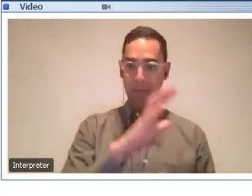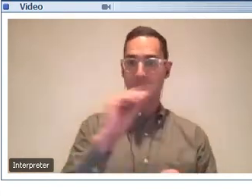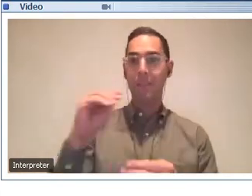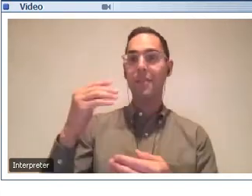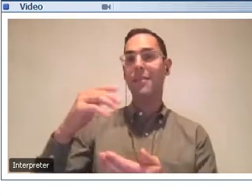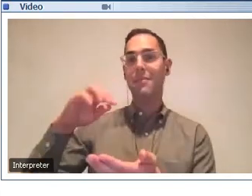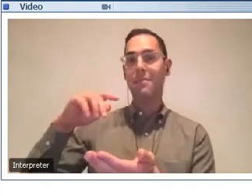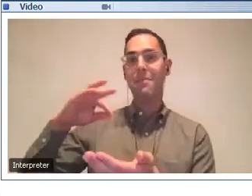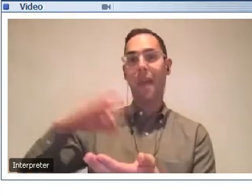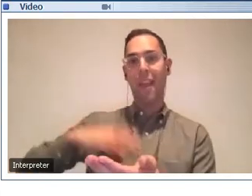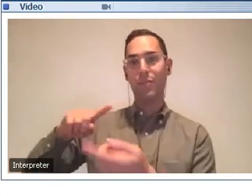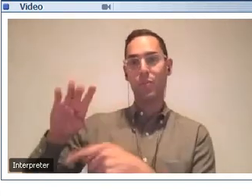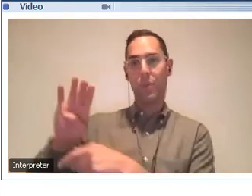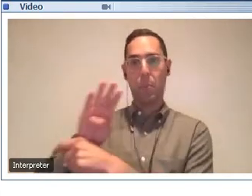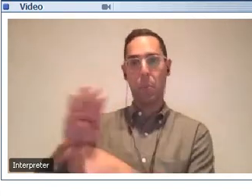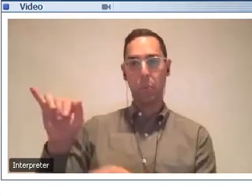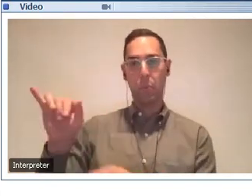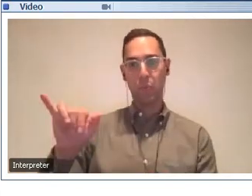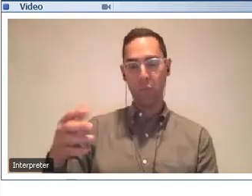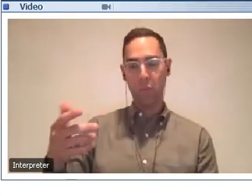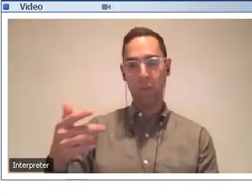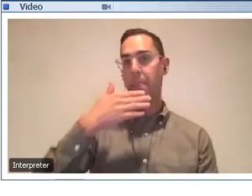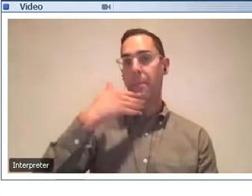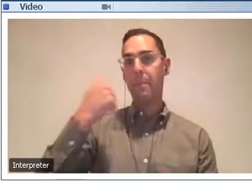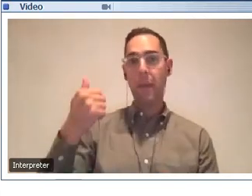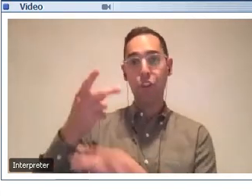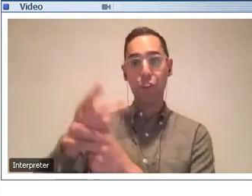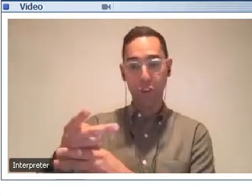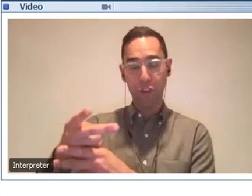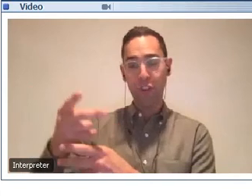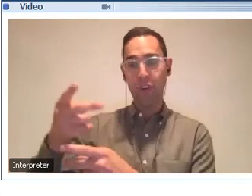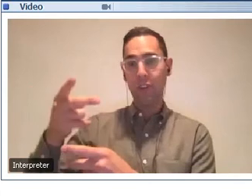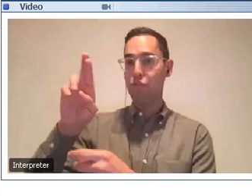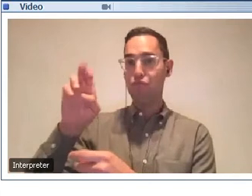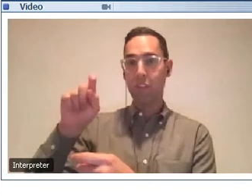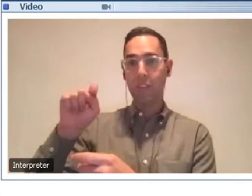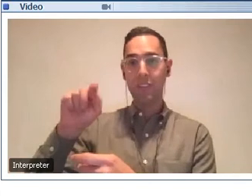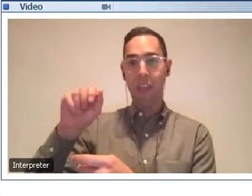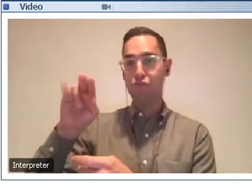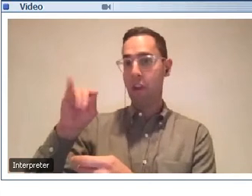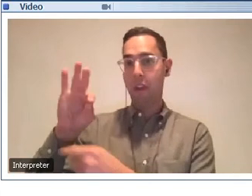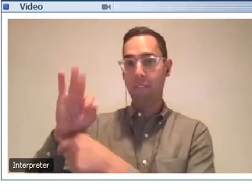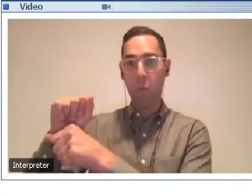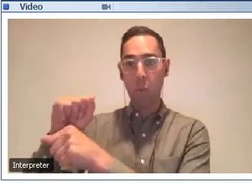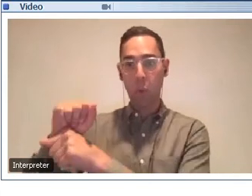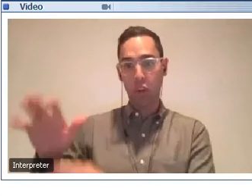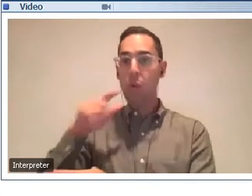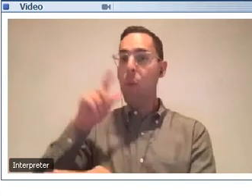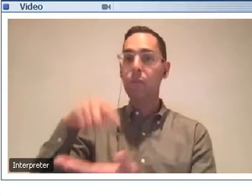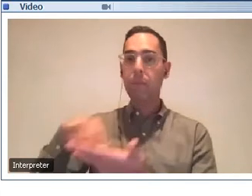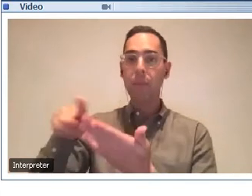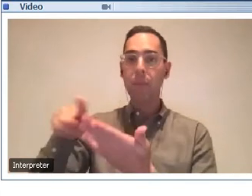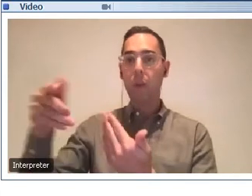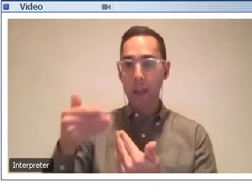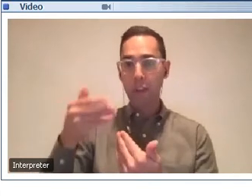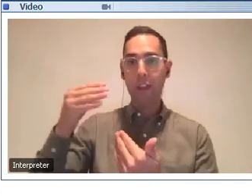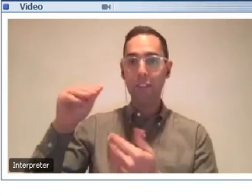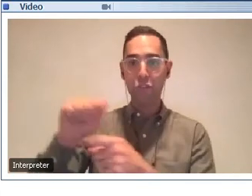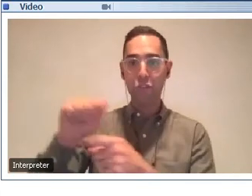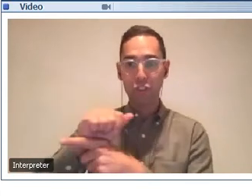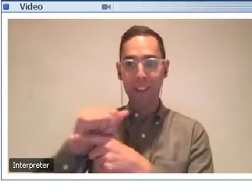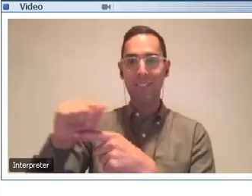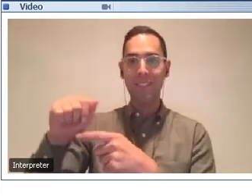retention, we had not having to pay hiring and training new employees, those kinds of benefits. Our